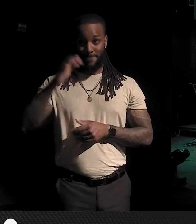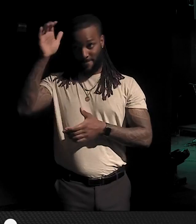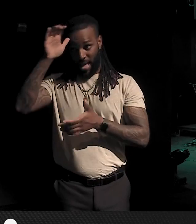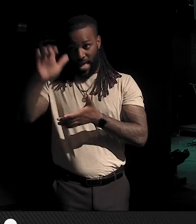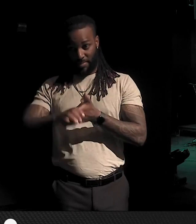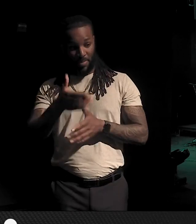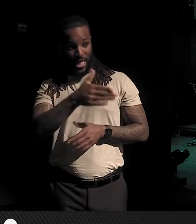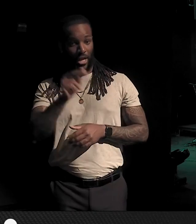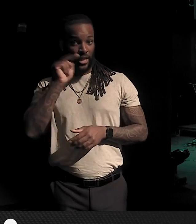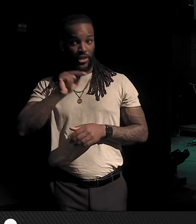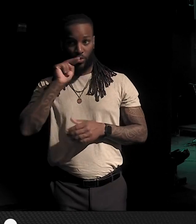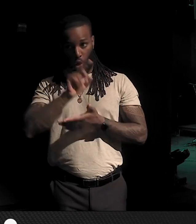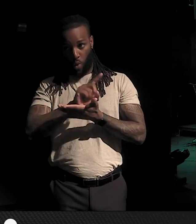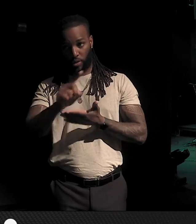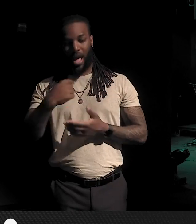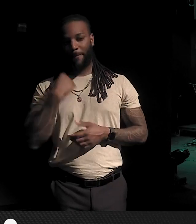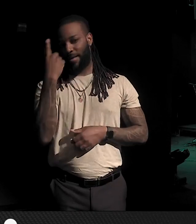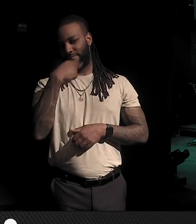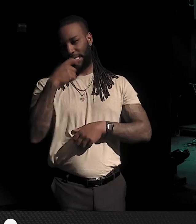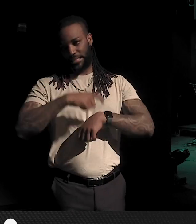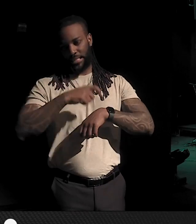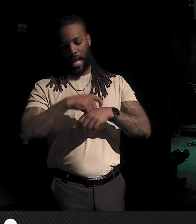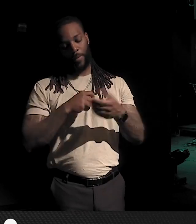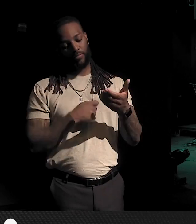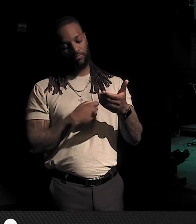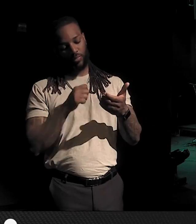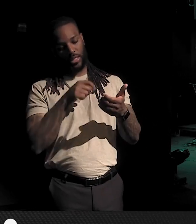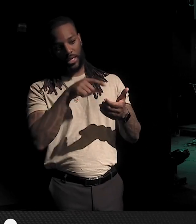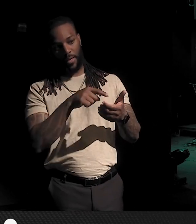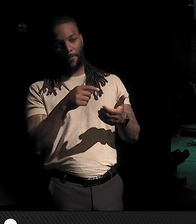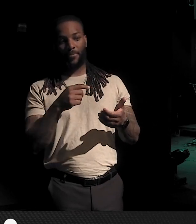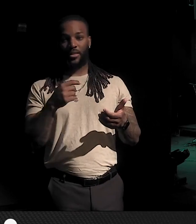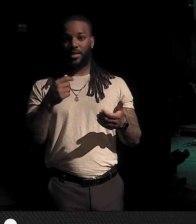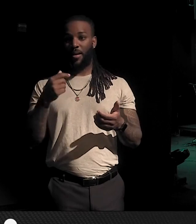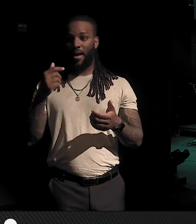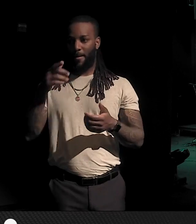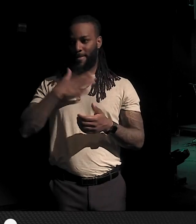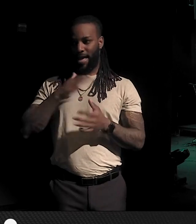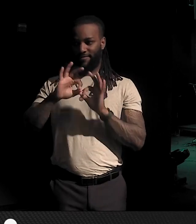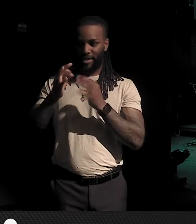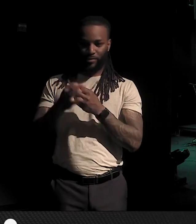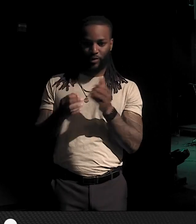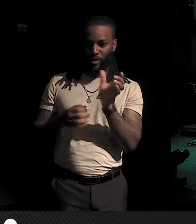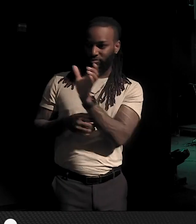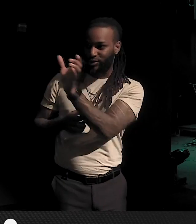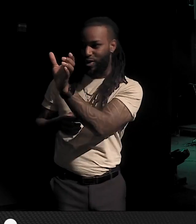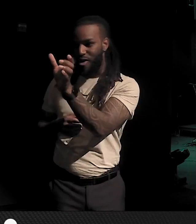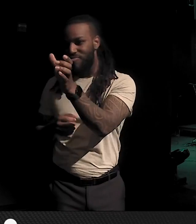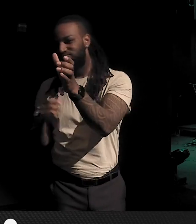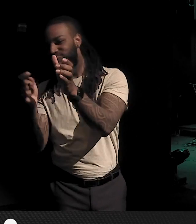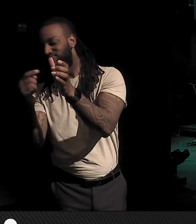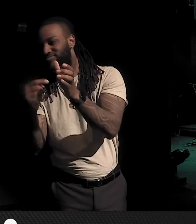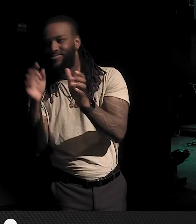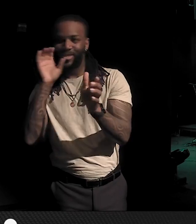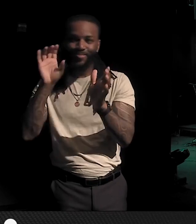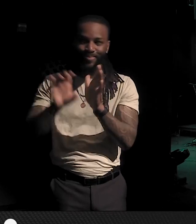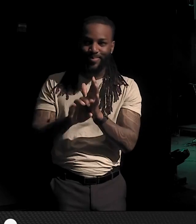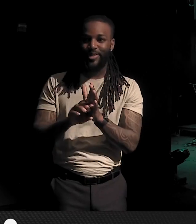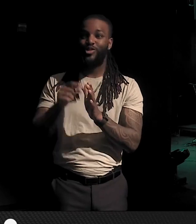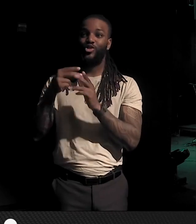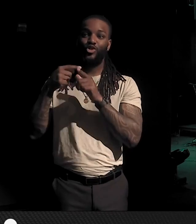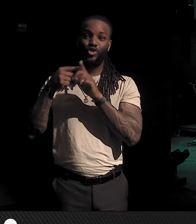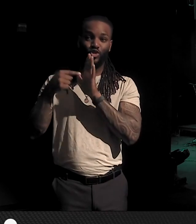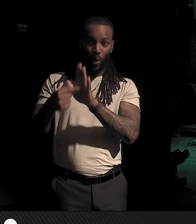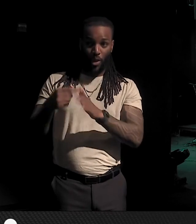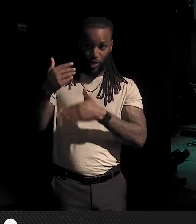all week, so I've been FaceTiming with them. The kids have been running around with his phone, showing me pictures of what the progress on the schools that you all have